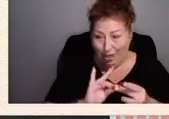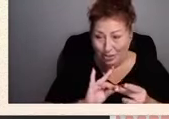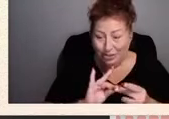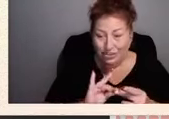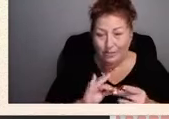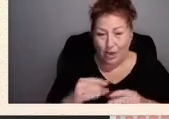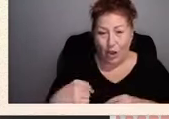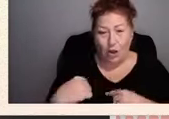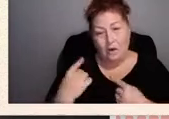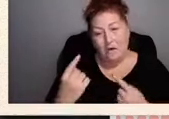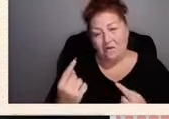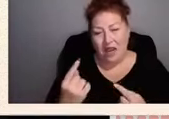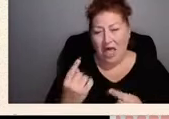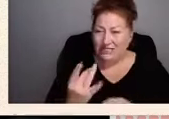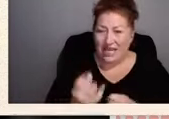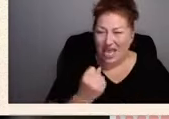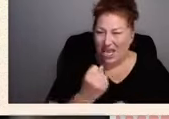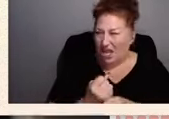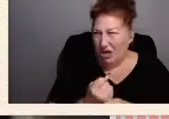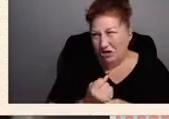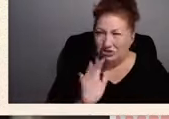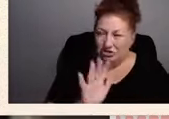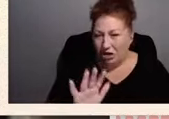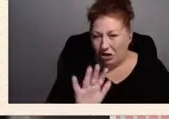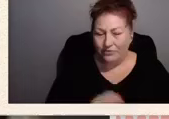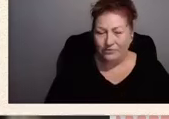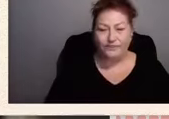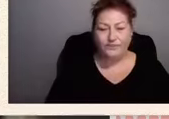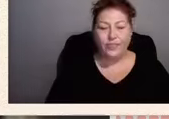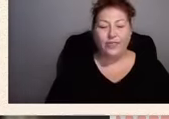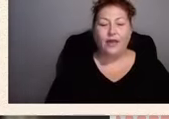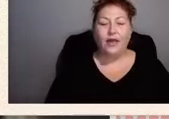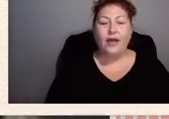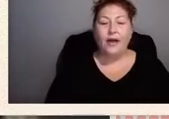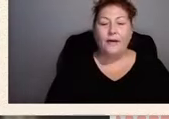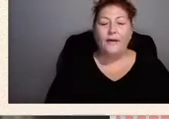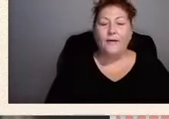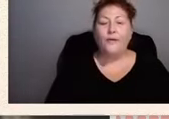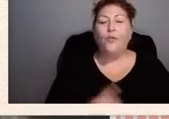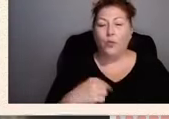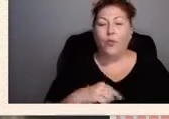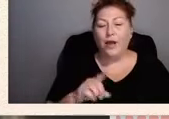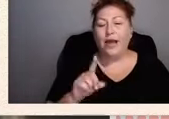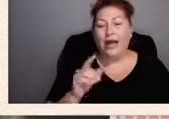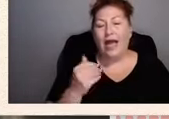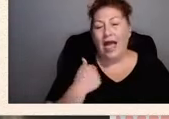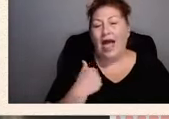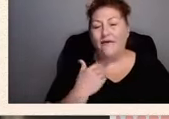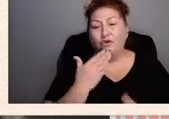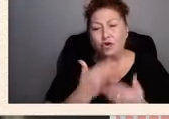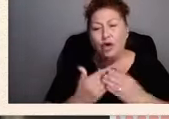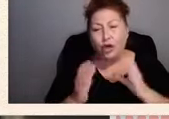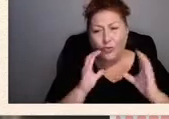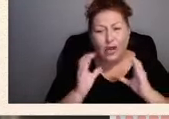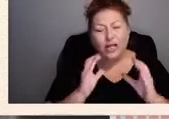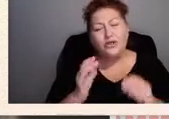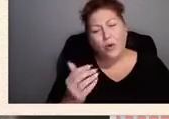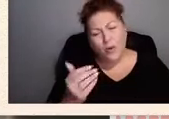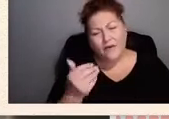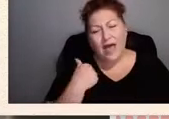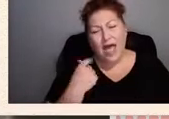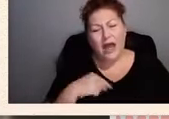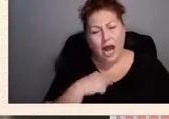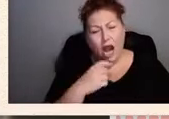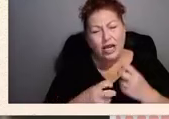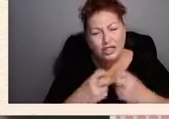last 8 years or so. But we do have pretty good communication. We have had our issues here and there,